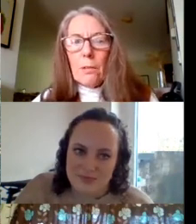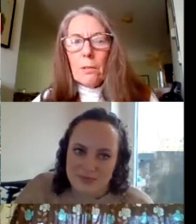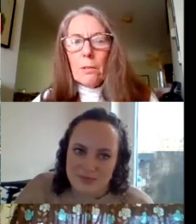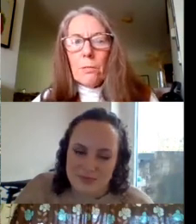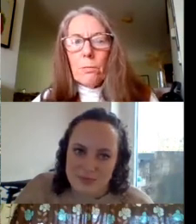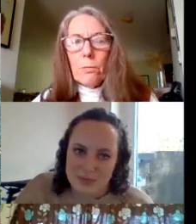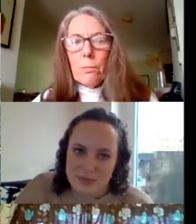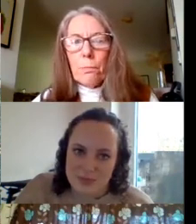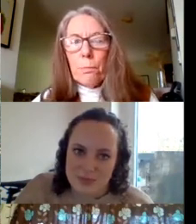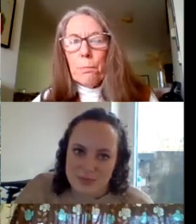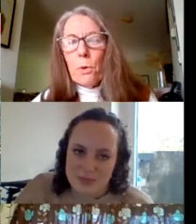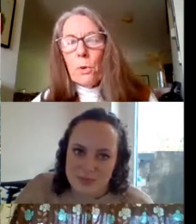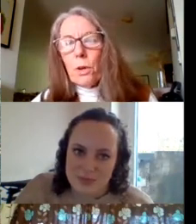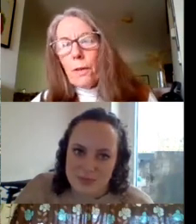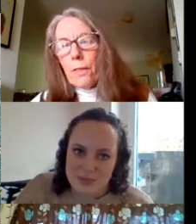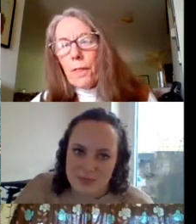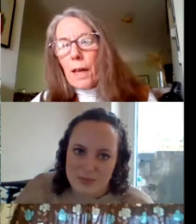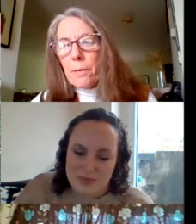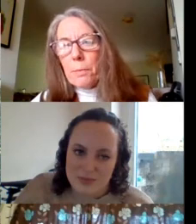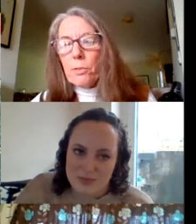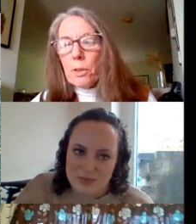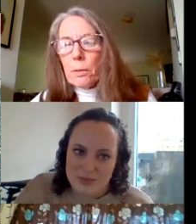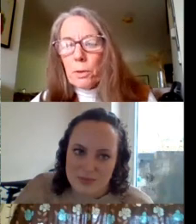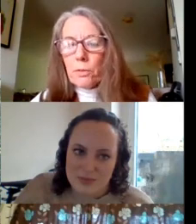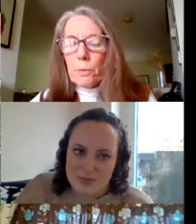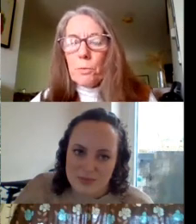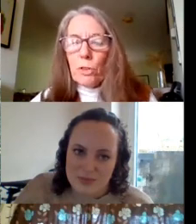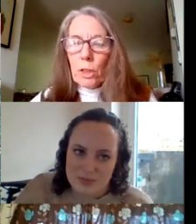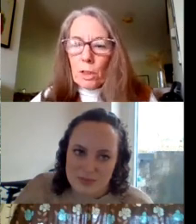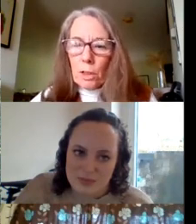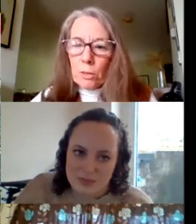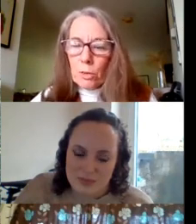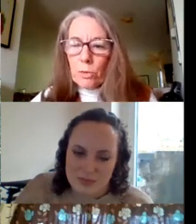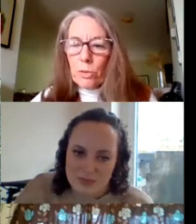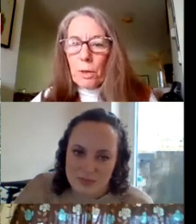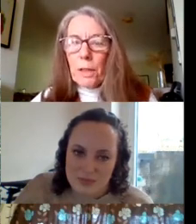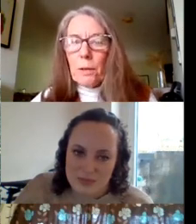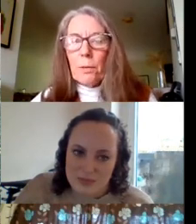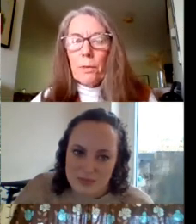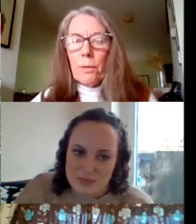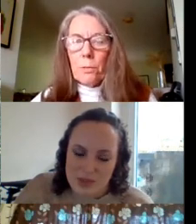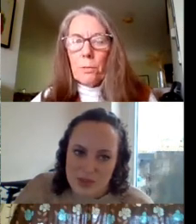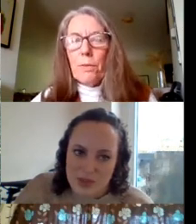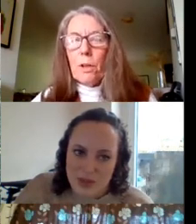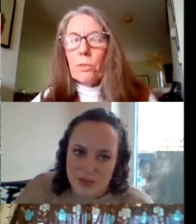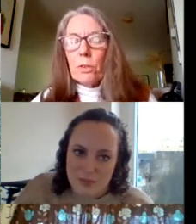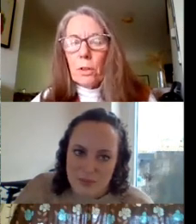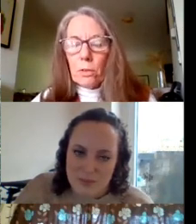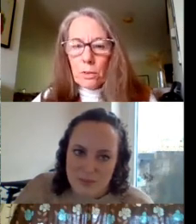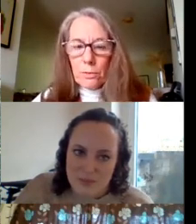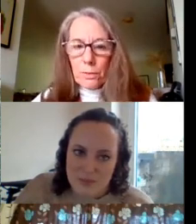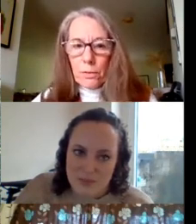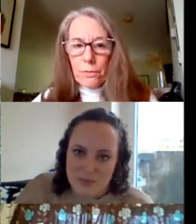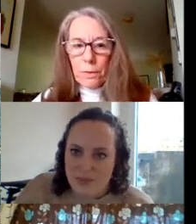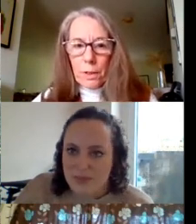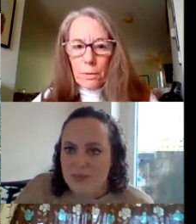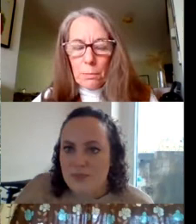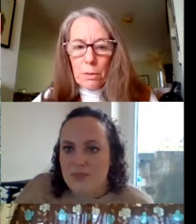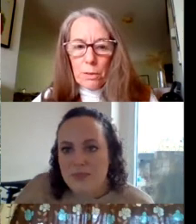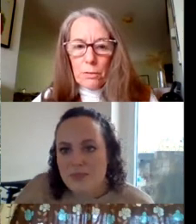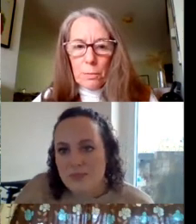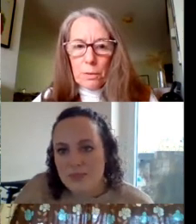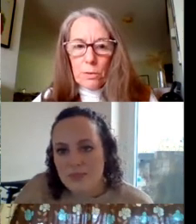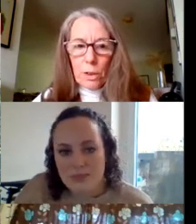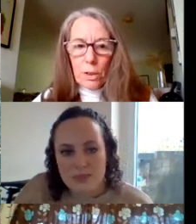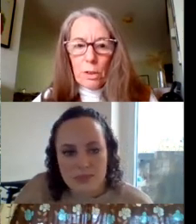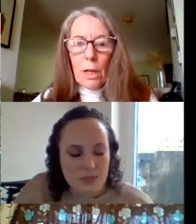The book there, the music book is from church. So I think we've lots and lots of